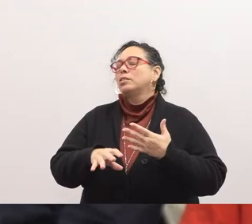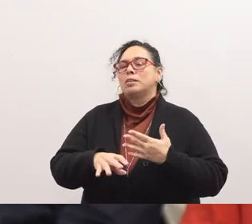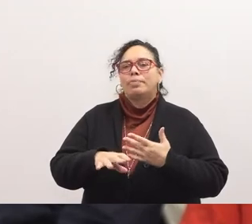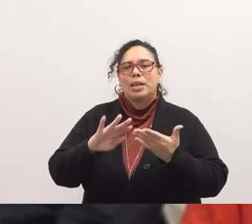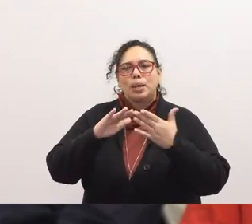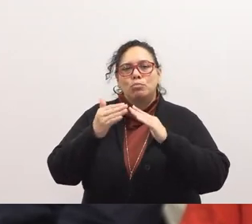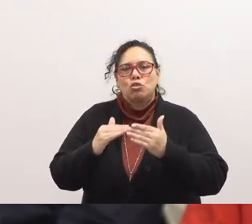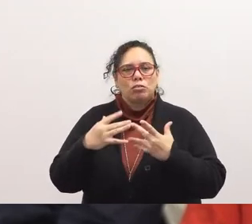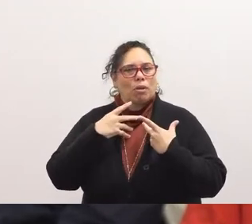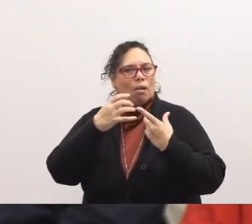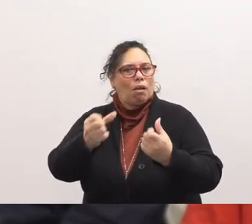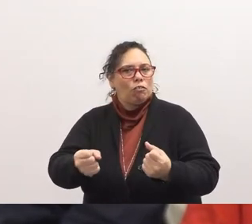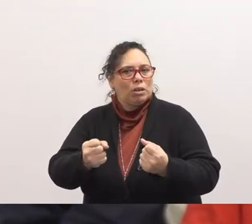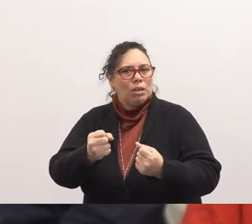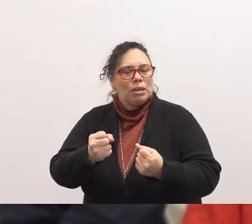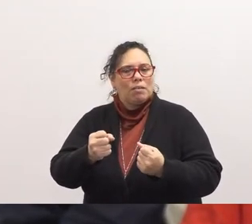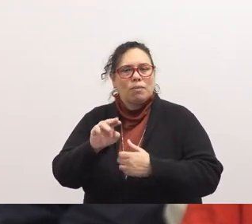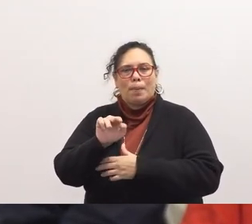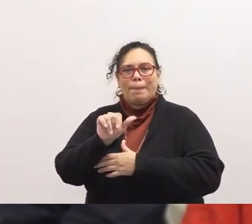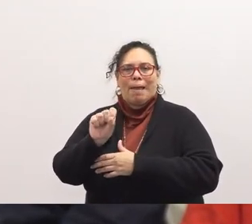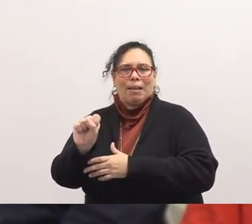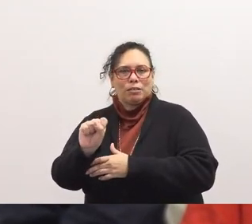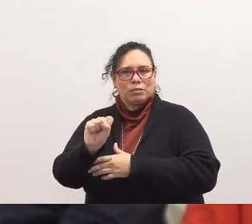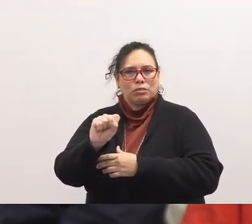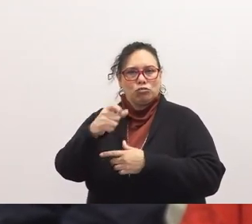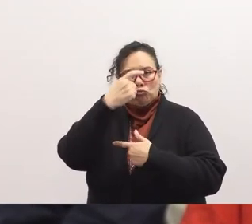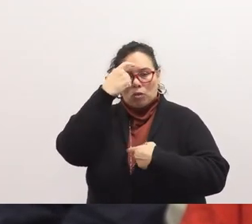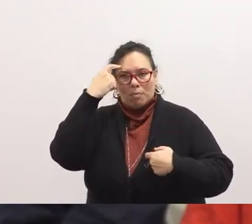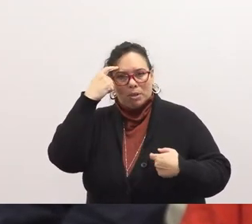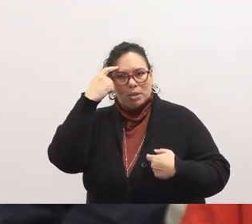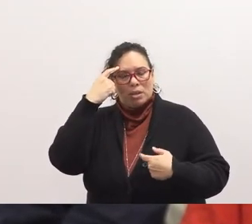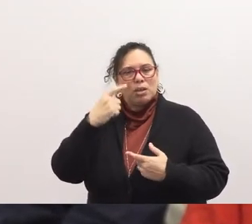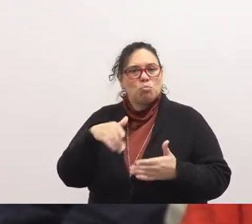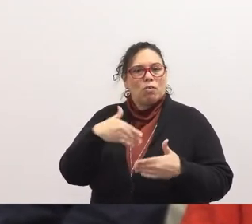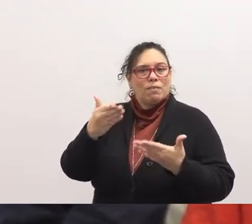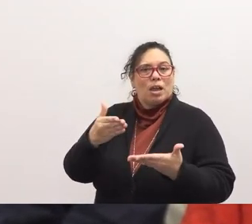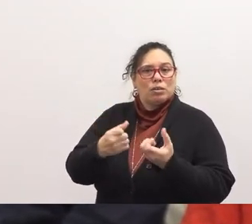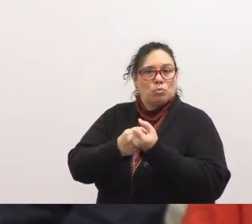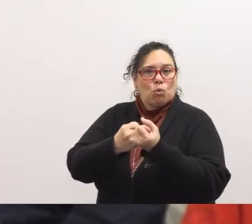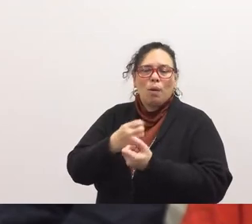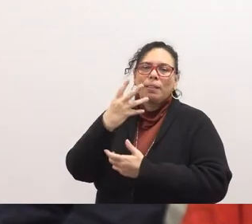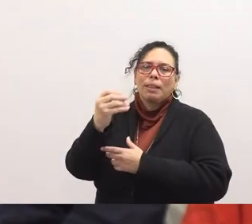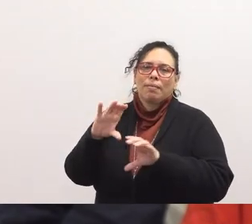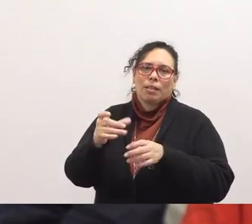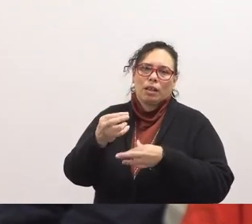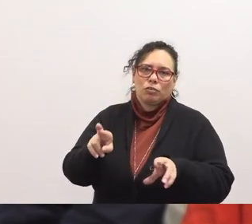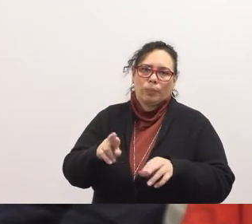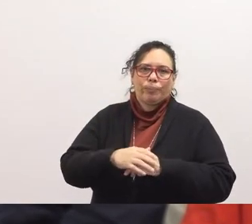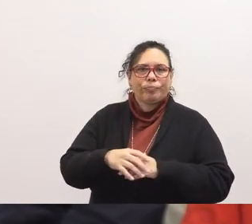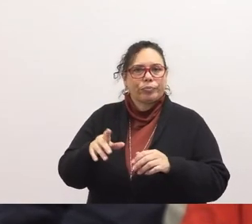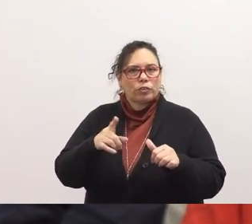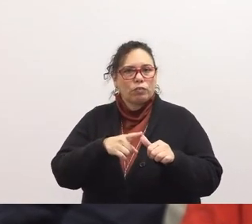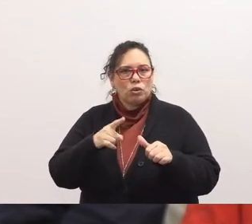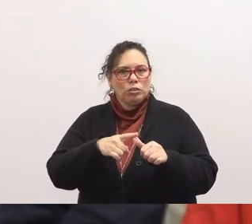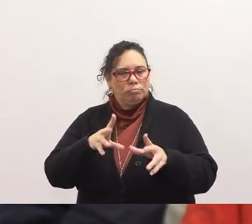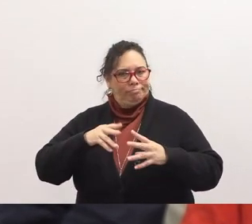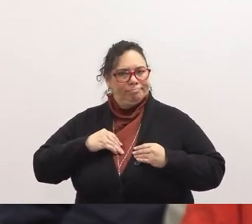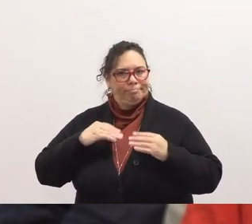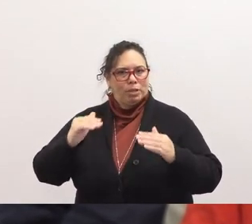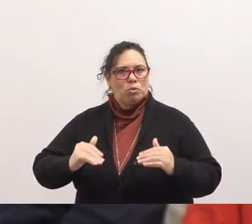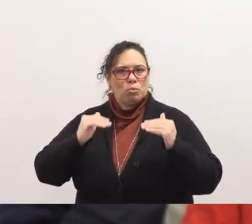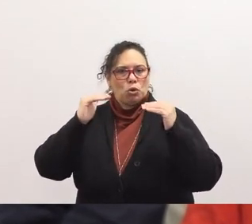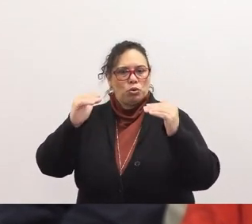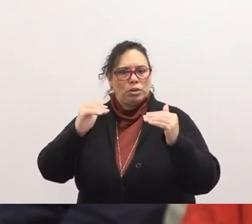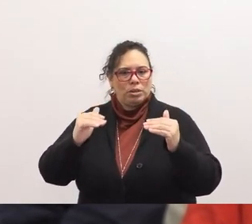trauma. I knew the only way for me to provide that support, I would have to leave the classroom. The first surprise was to accept my promotion, I was